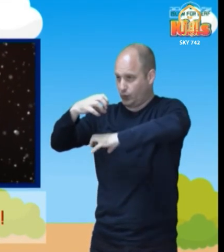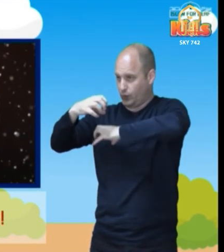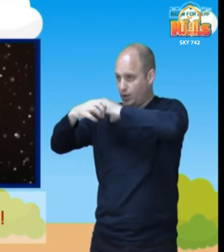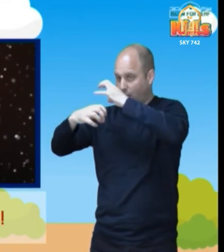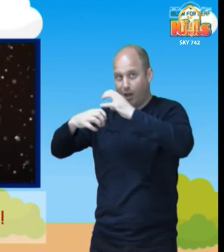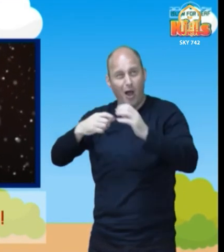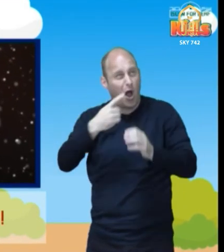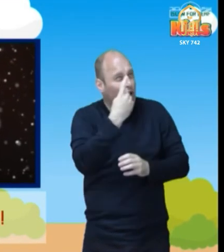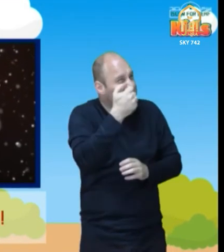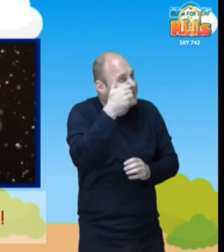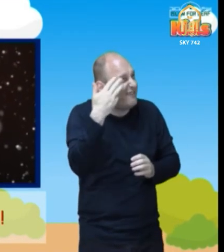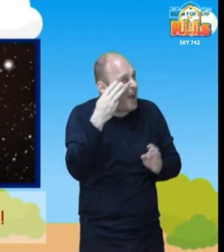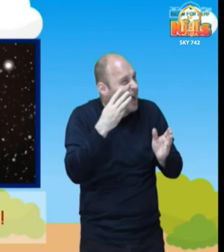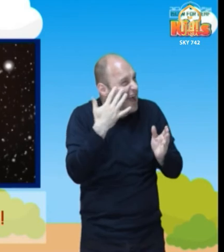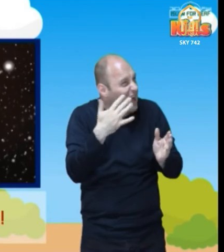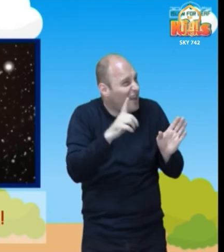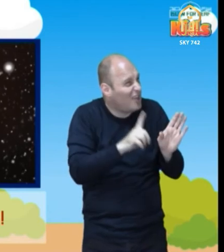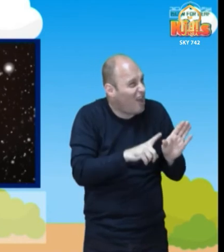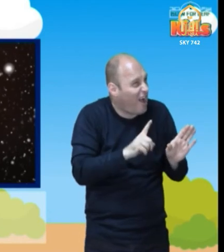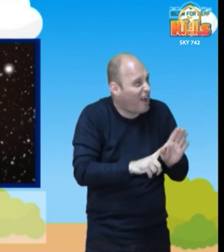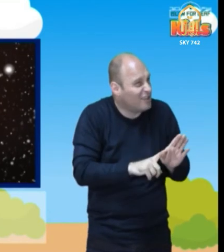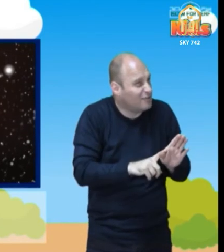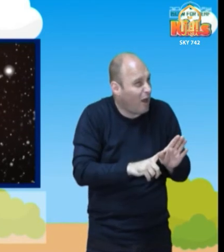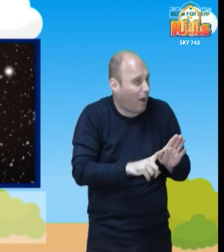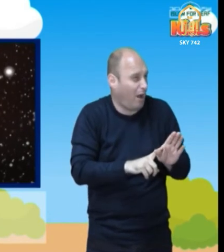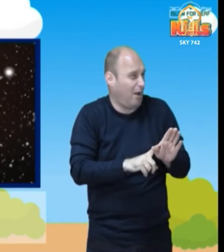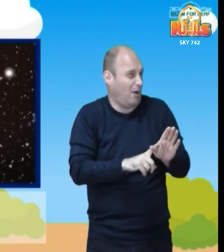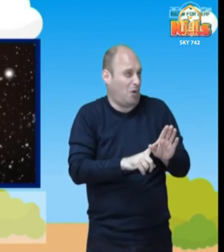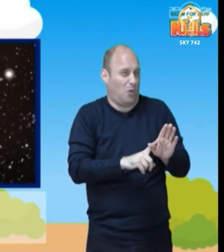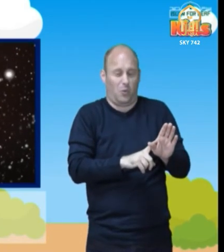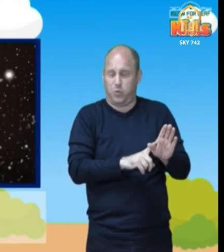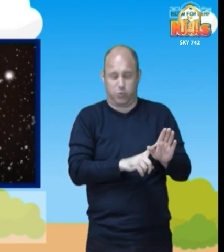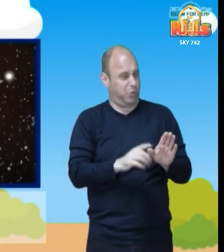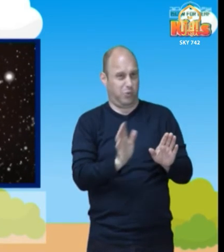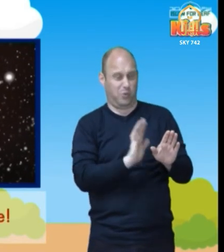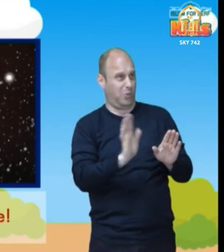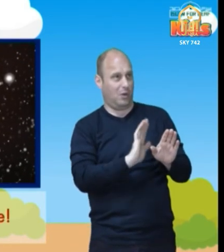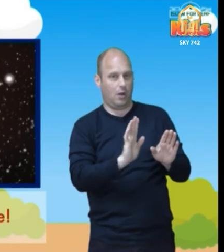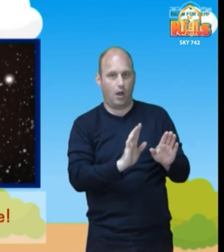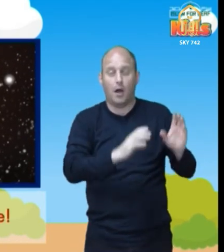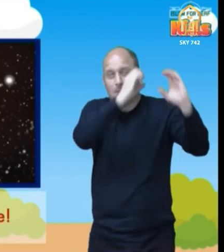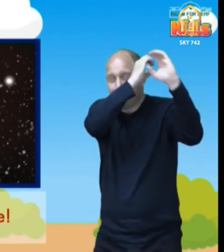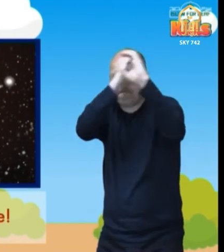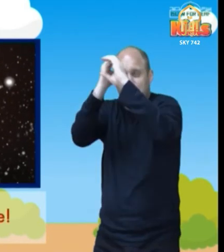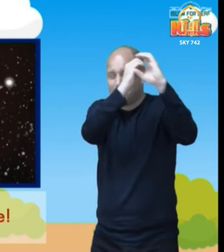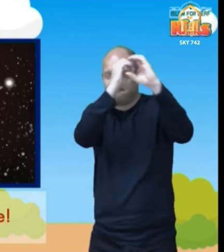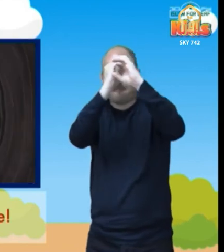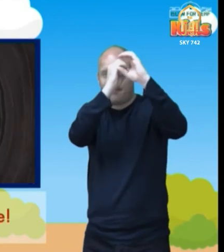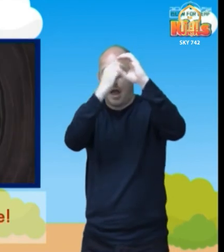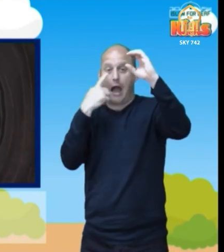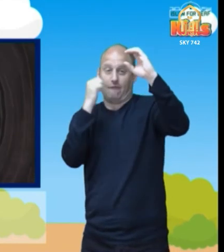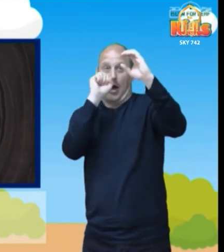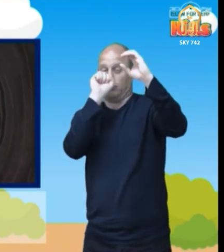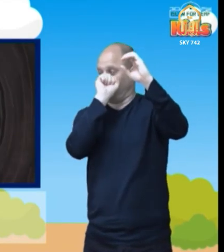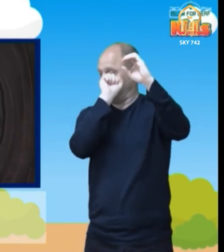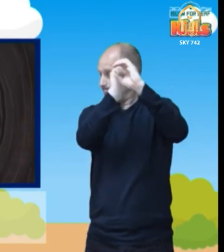165 years? No way. Yep, it really does. Oh, I found Neptune.